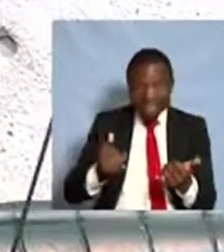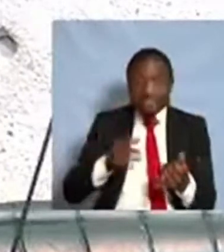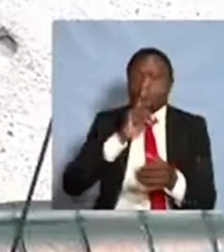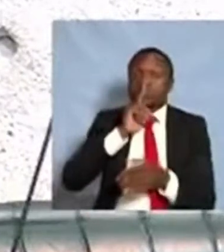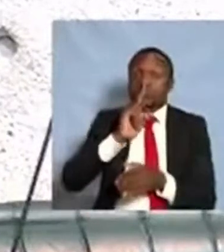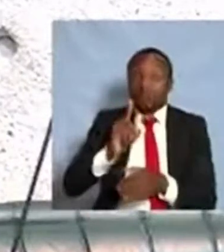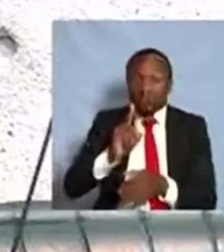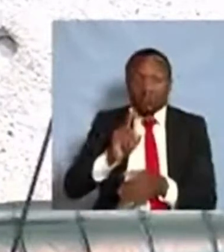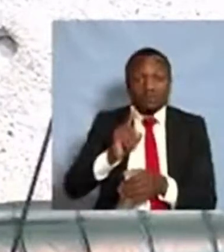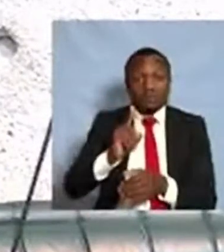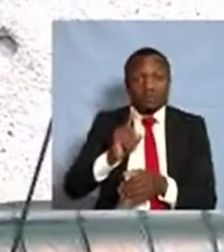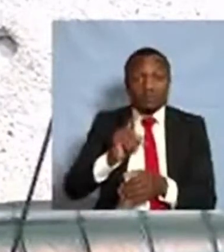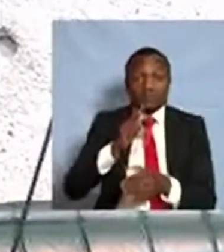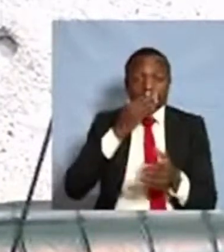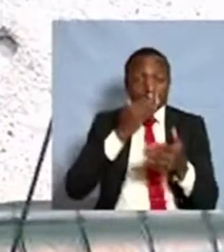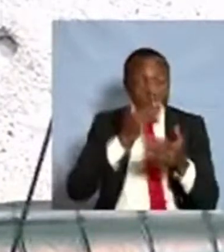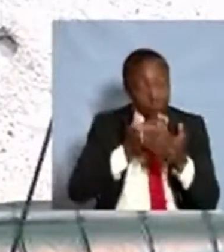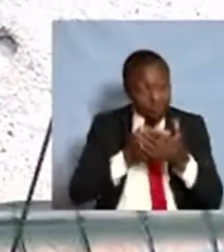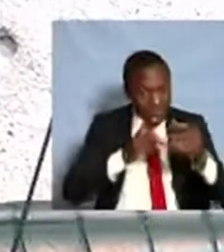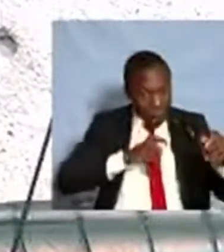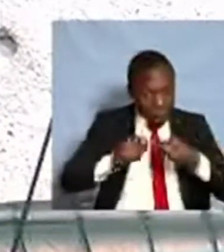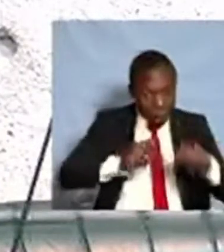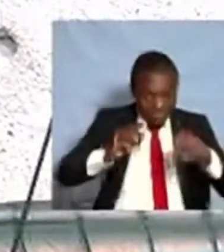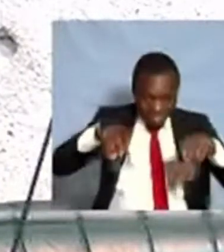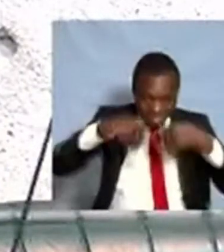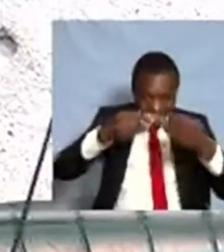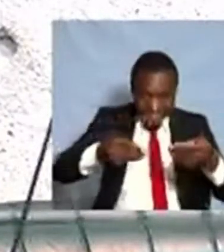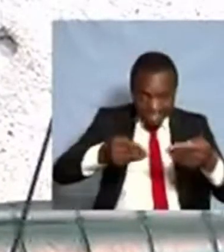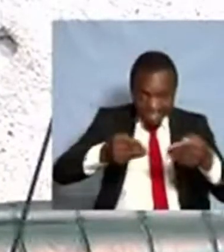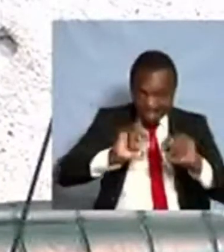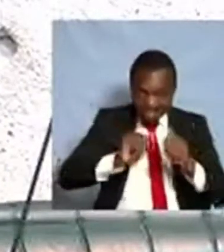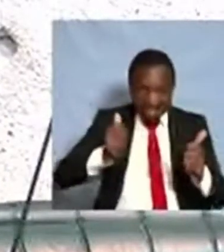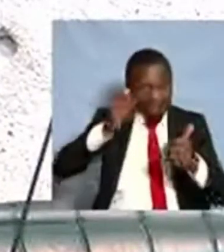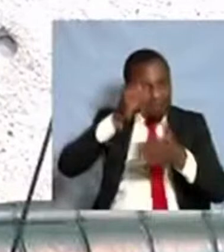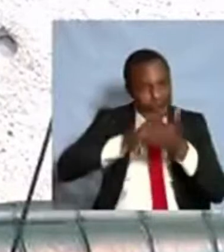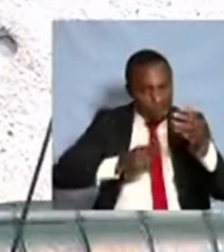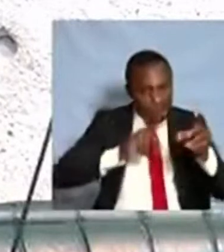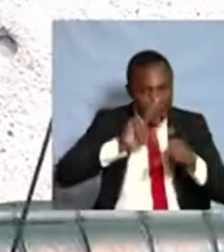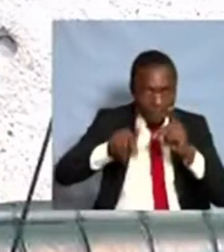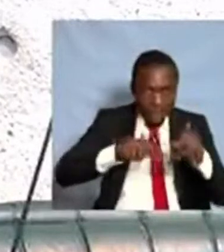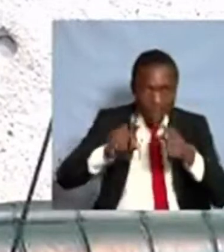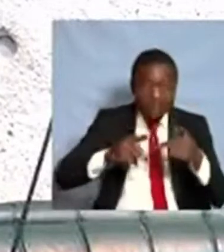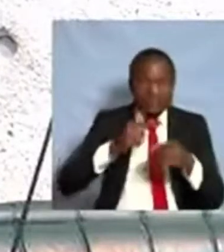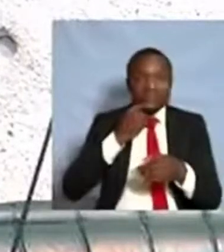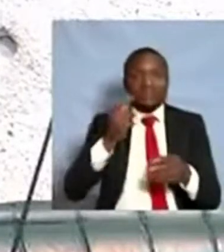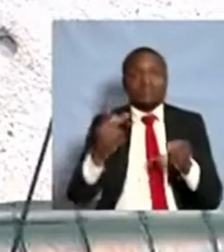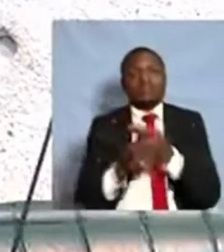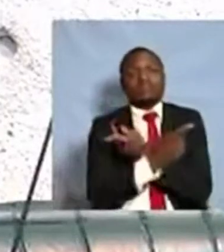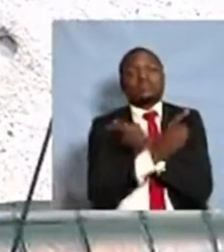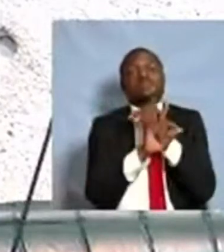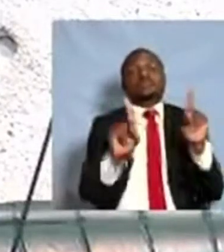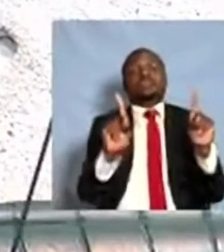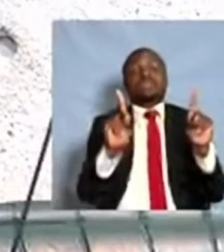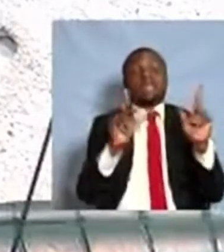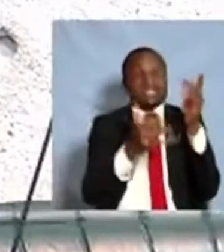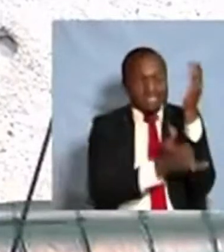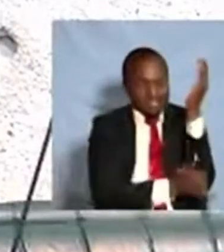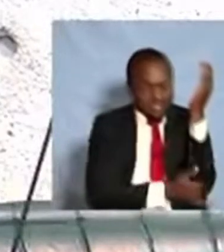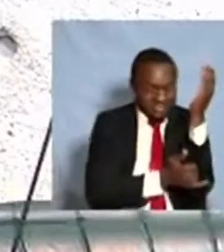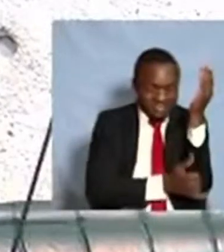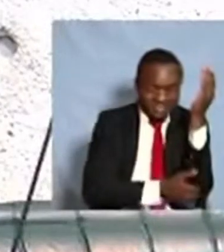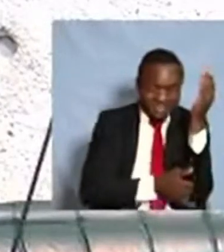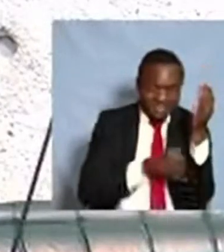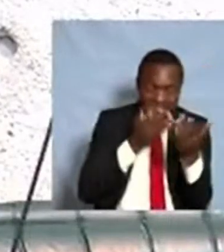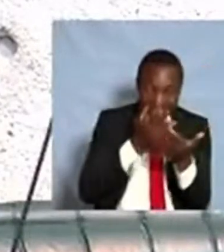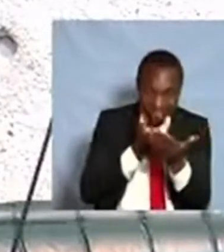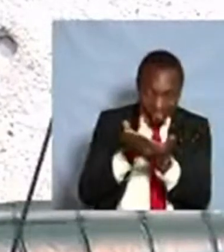actual tenets of good governance will give now the stamina to what people call a democratic state. Because in an event of a